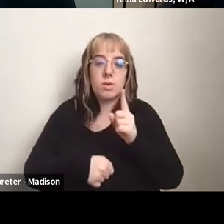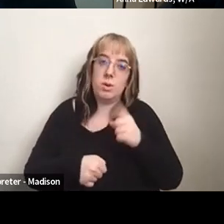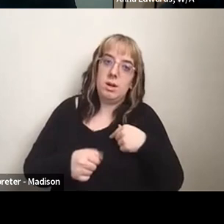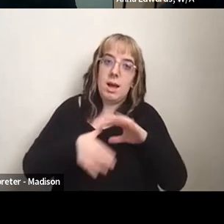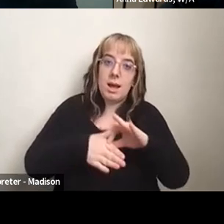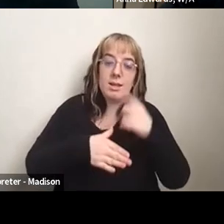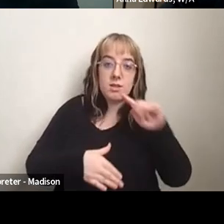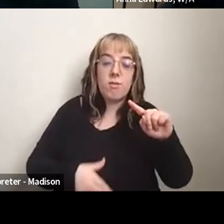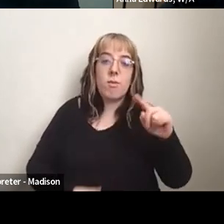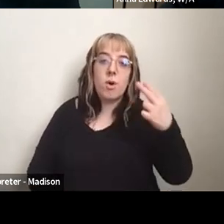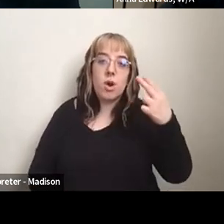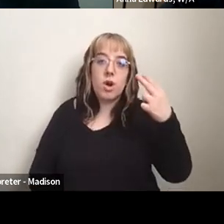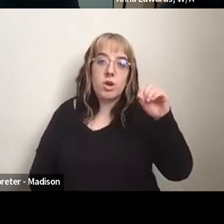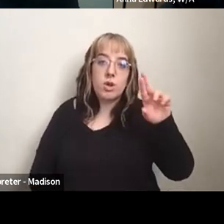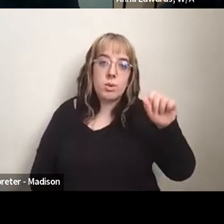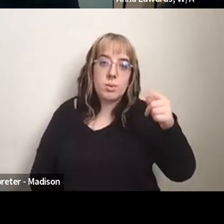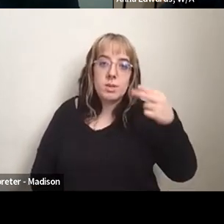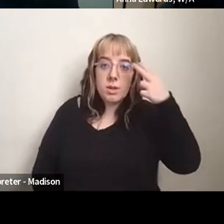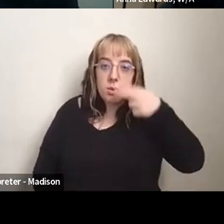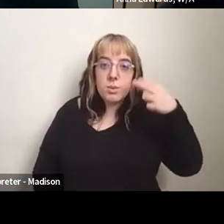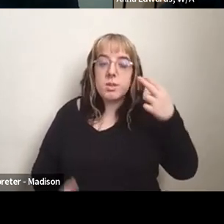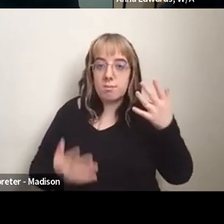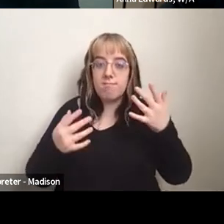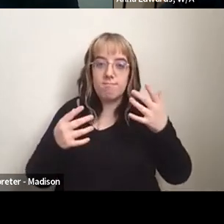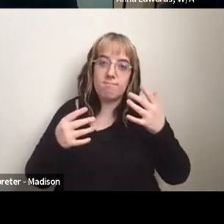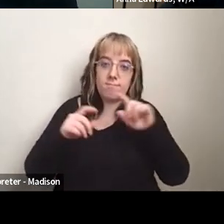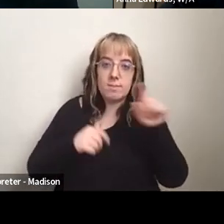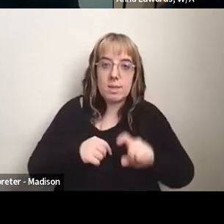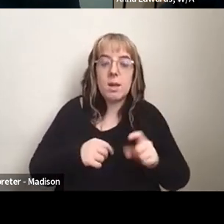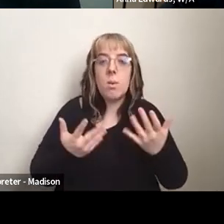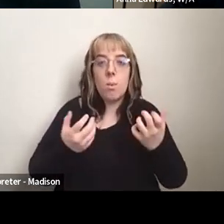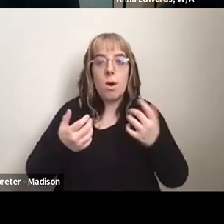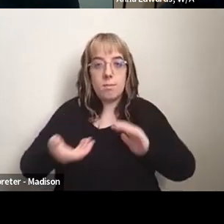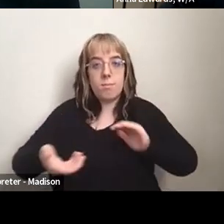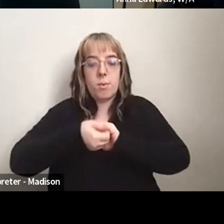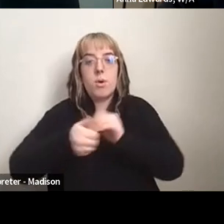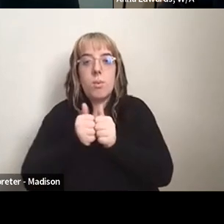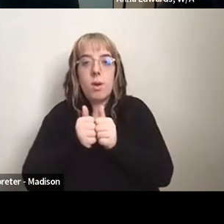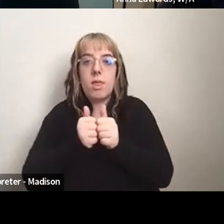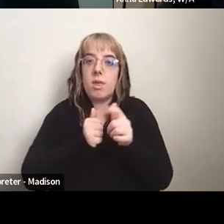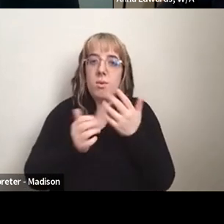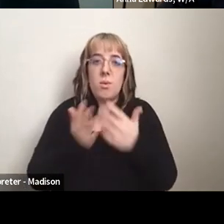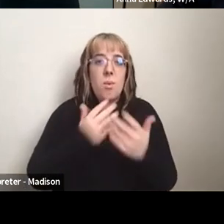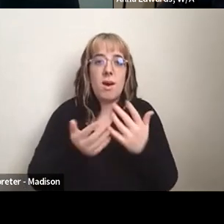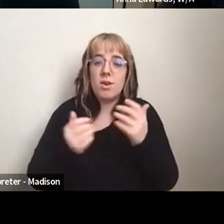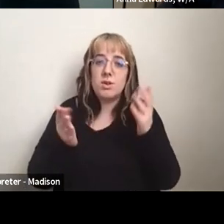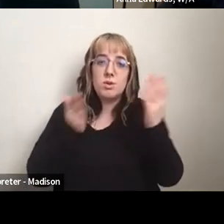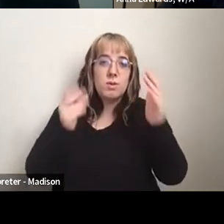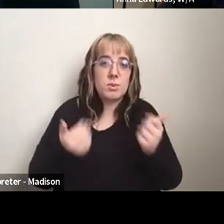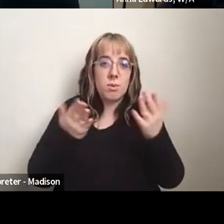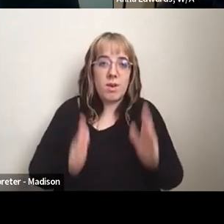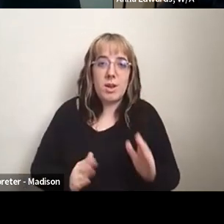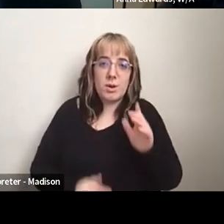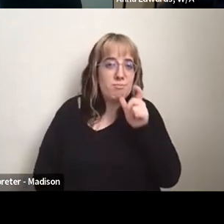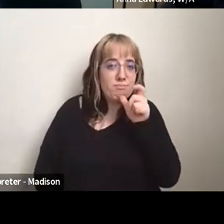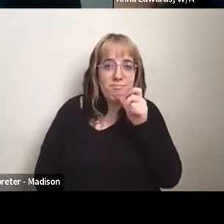be at the forefront. And, for me, I want to make sure that we're partnering with whomever the service provider is so that we